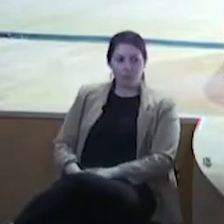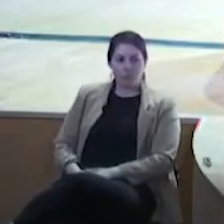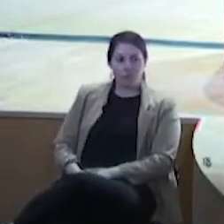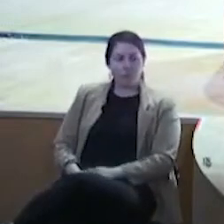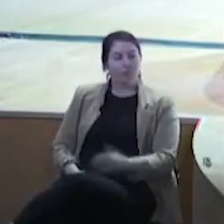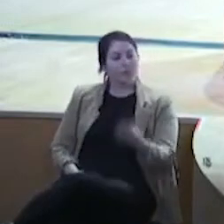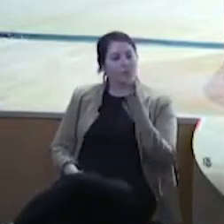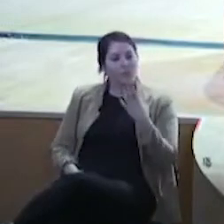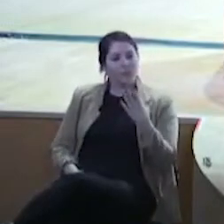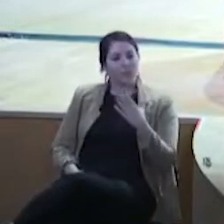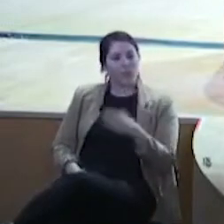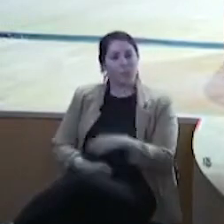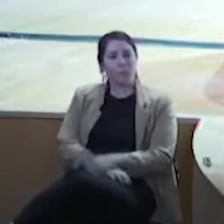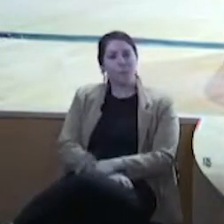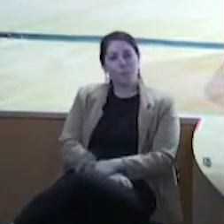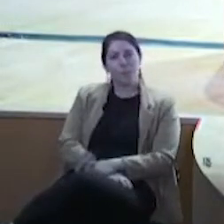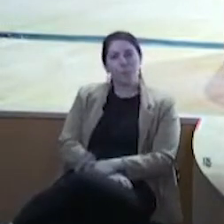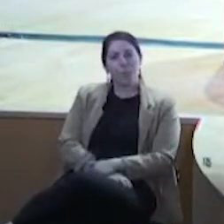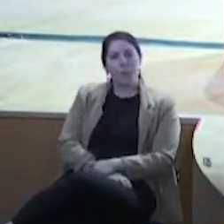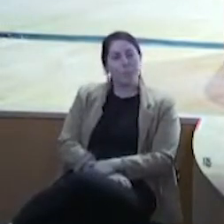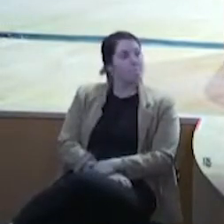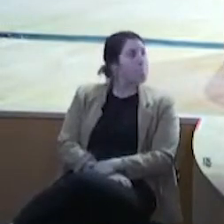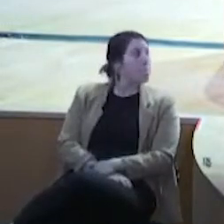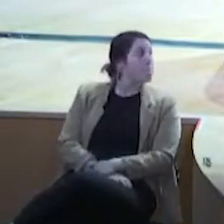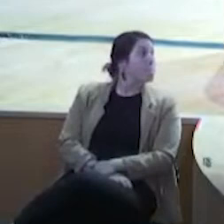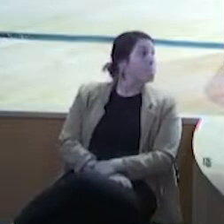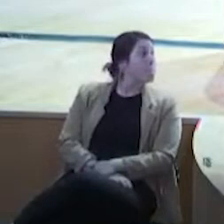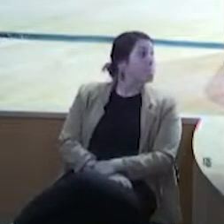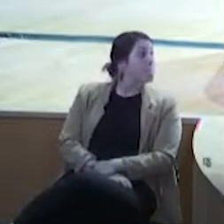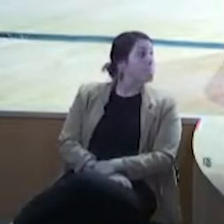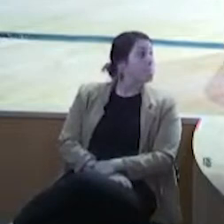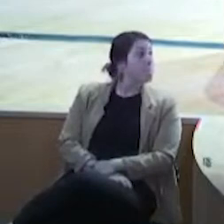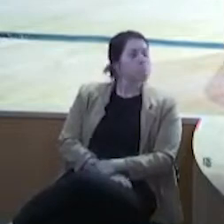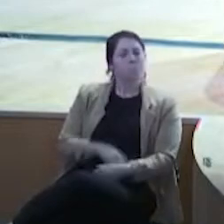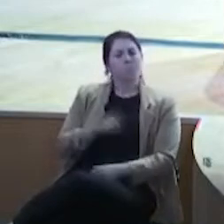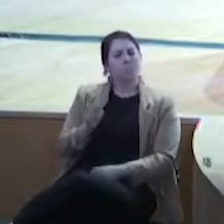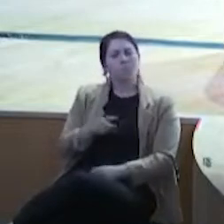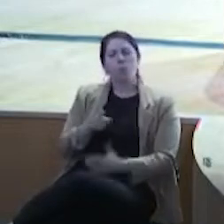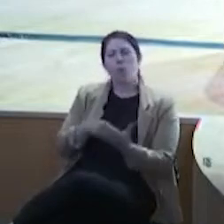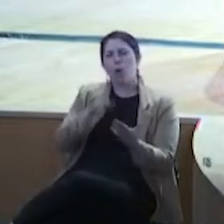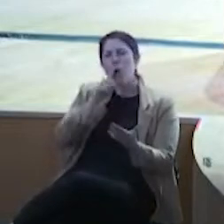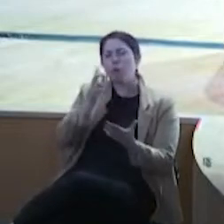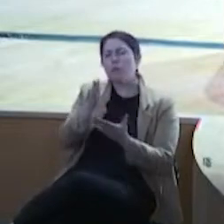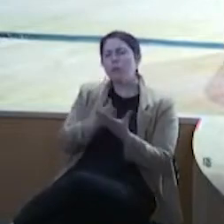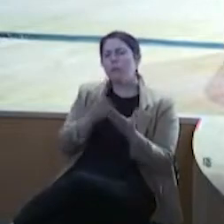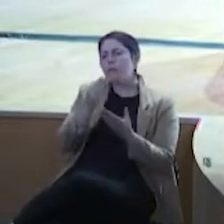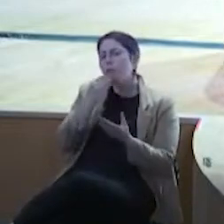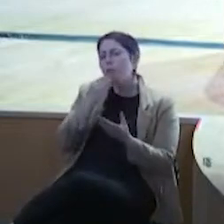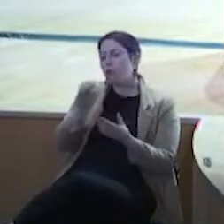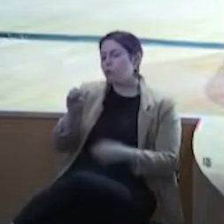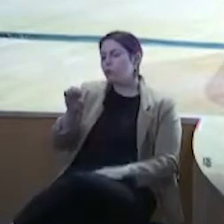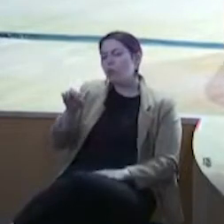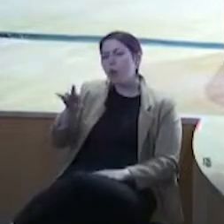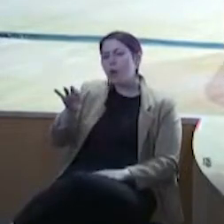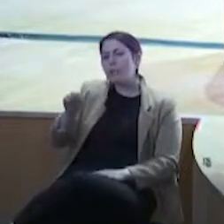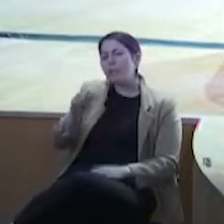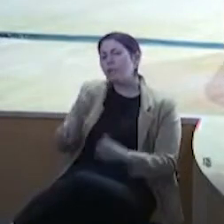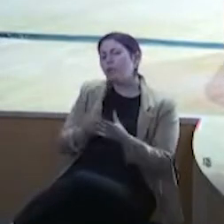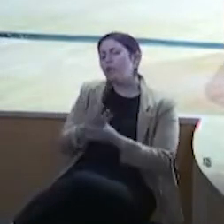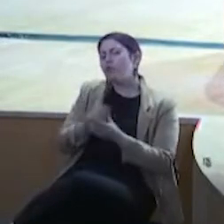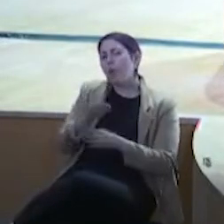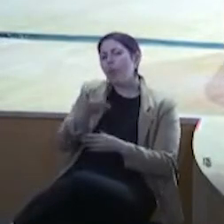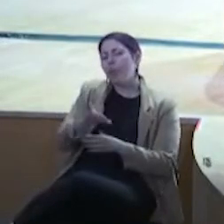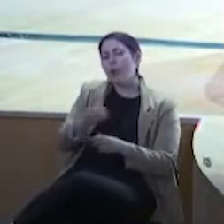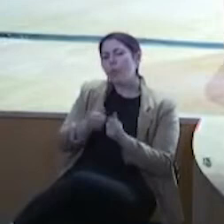Thank you. Actually, Nicole, I'm going to ask you one question to start with. So what are some of the food sources that are actually being grown in the sea gardens?